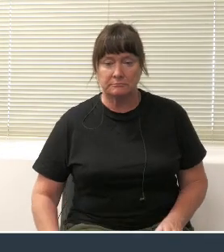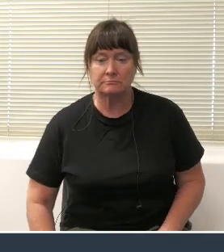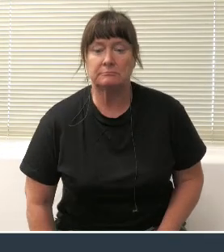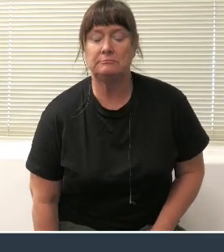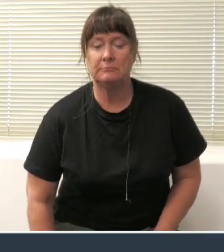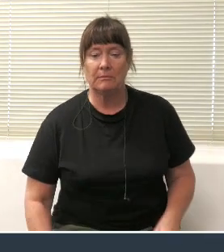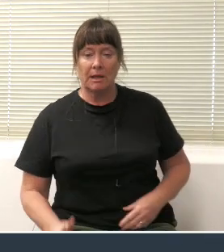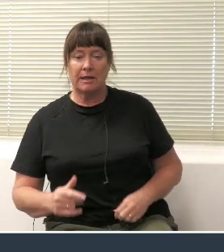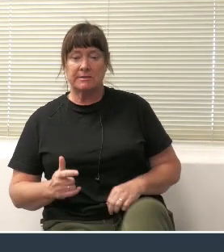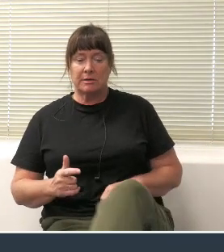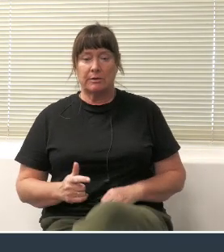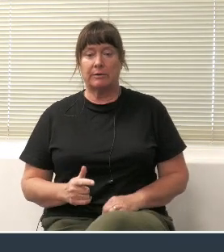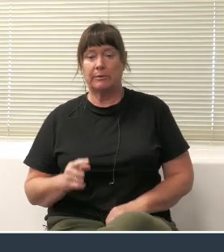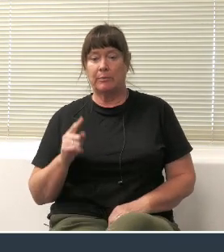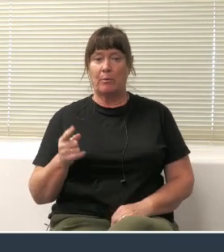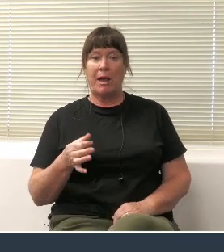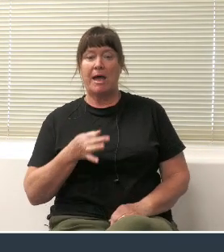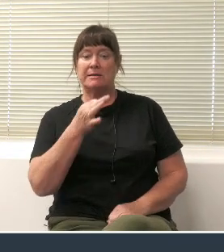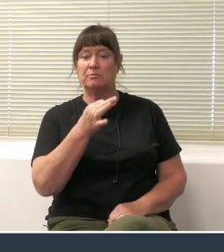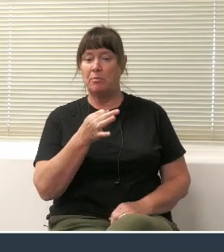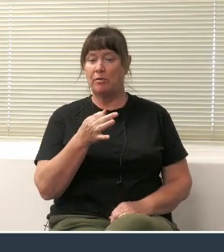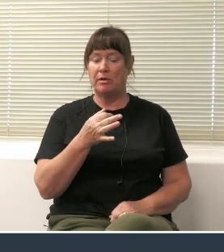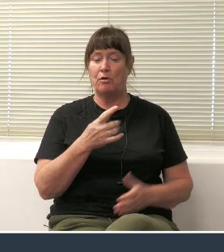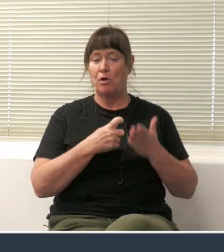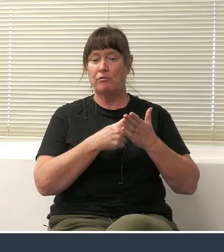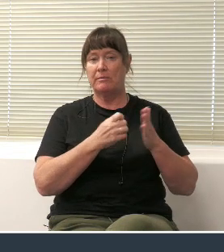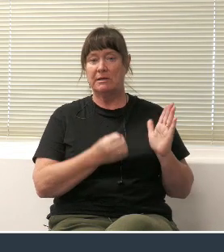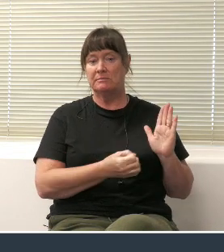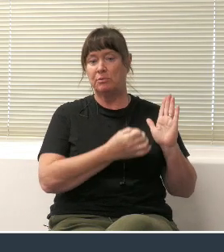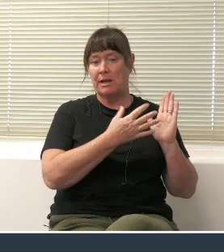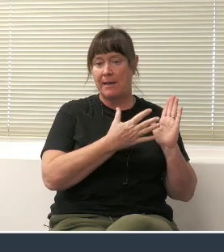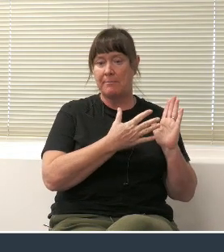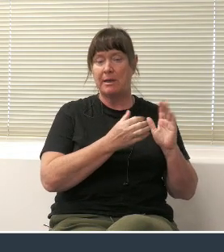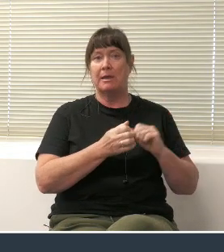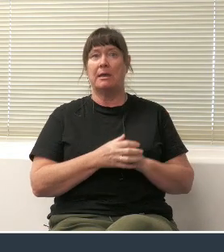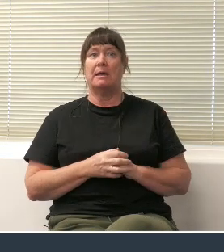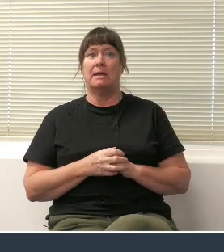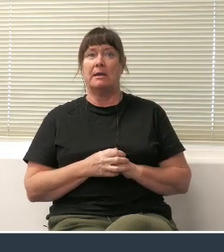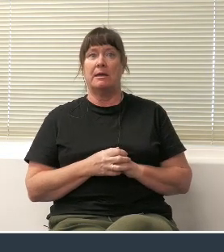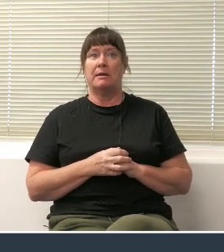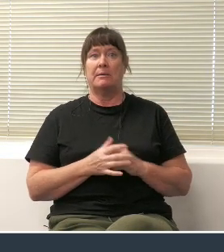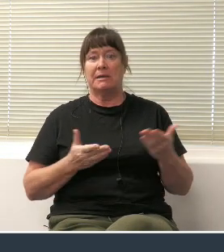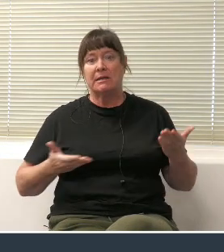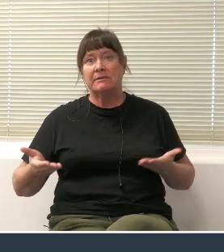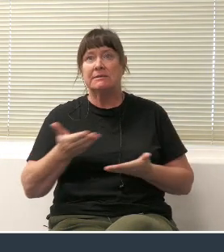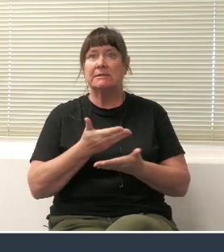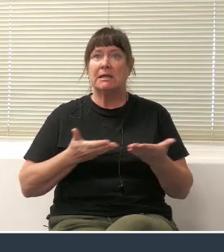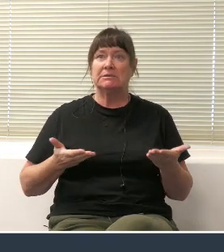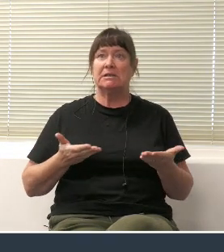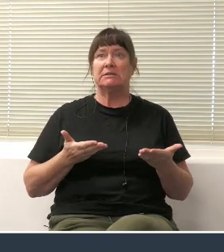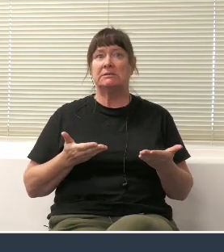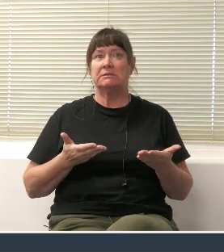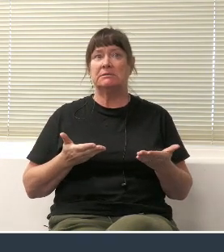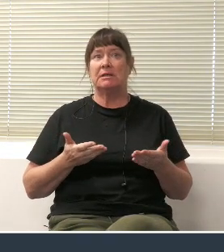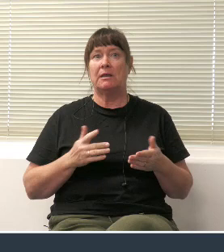and then based on the conversation that we've had and questions, if we feel we need to add anything into that. It's